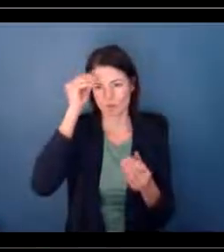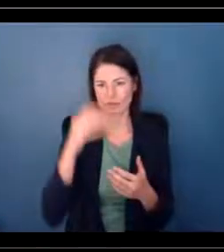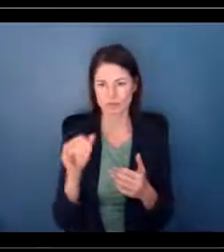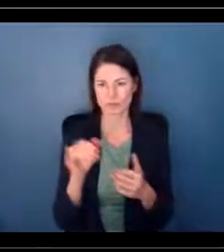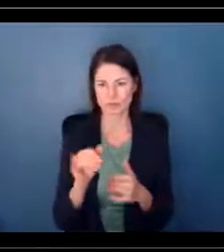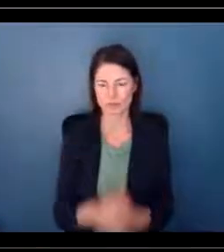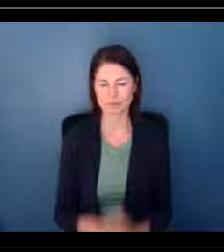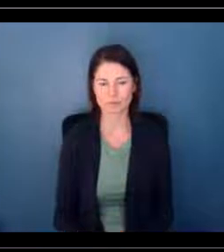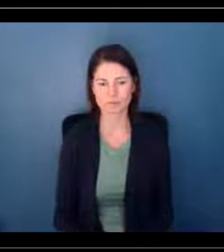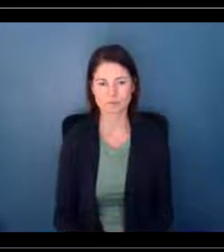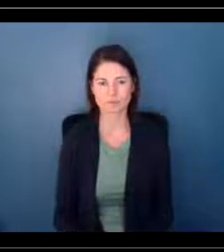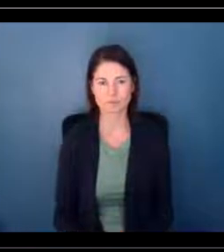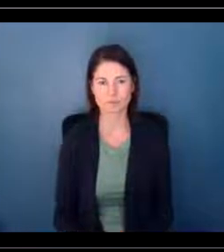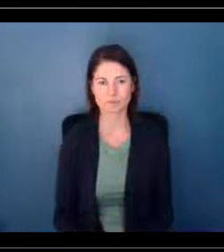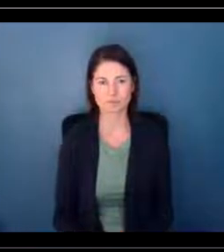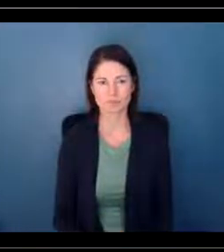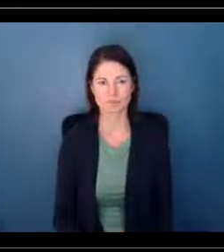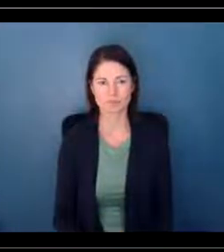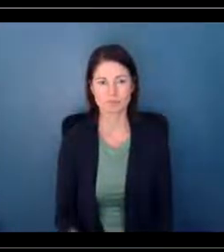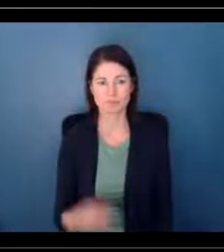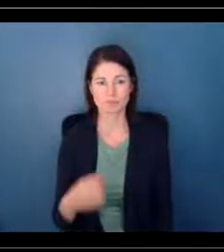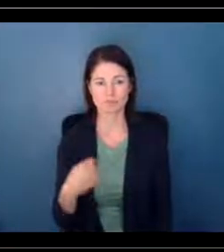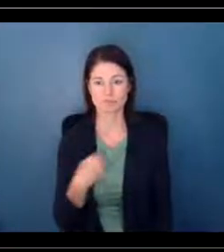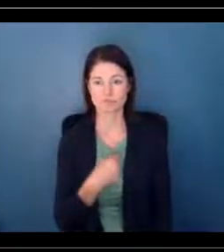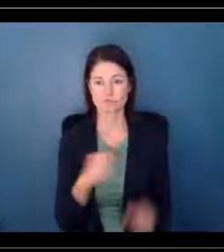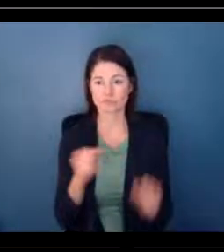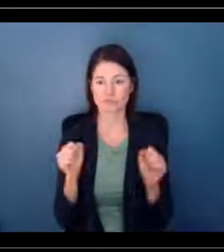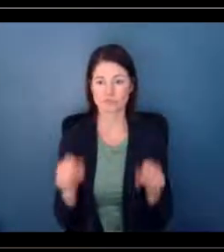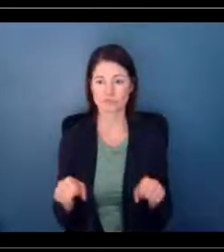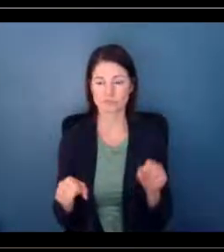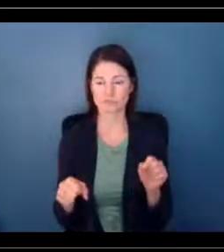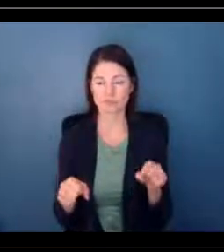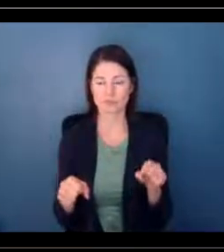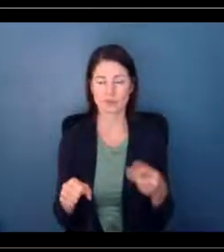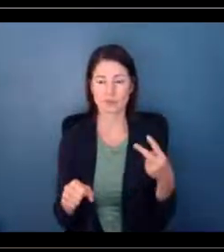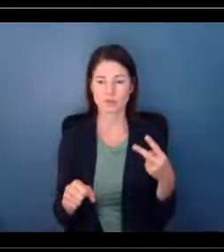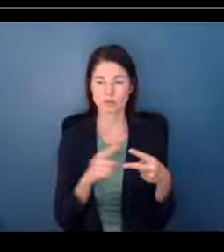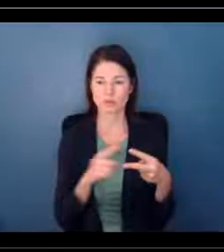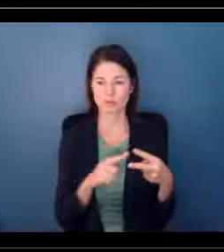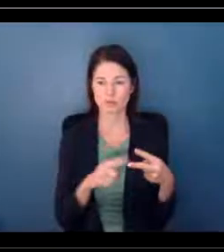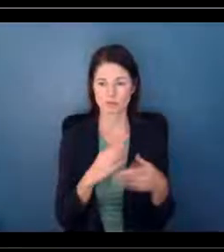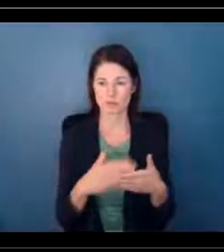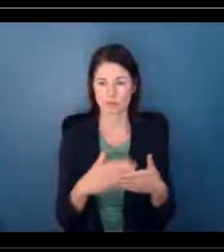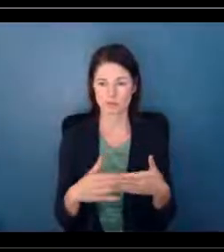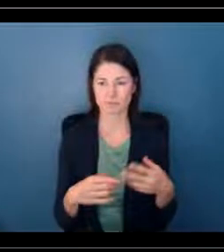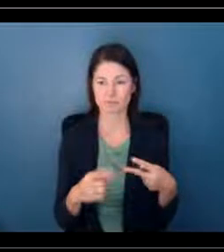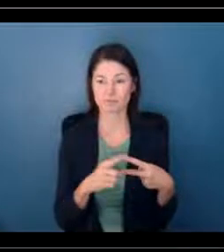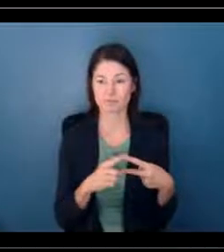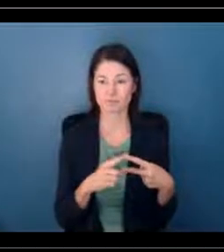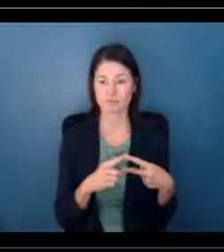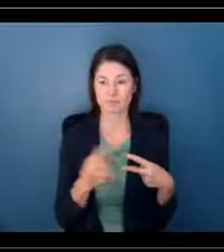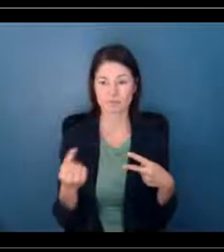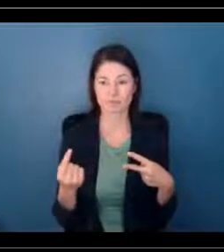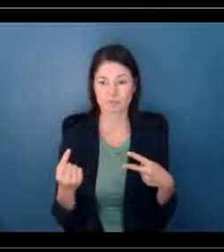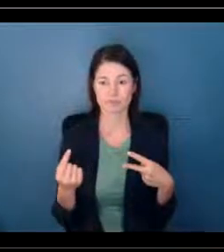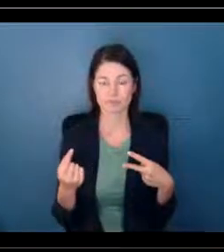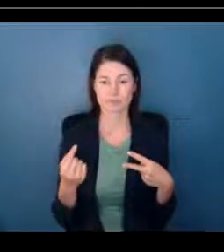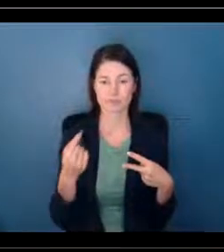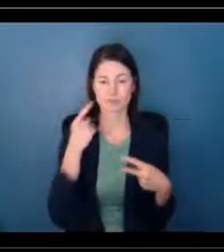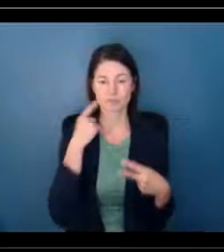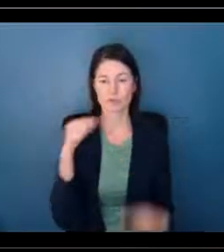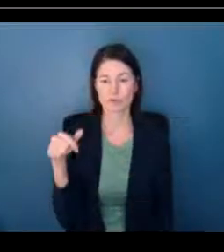Yes, we can certainly strive to do that. I think there are two different pieces to that. The first part of it is for the